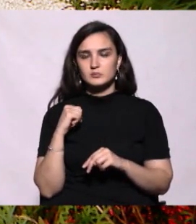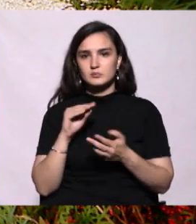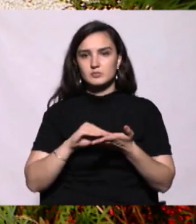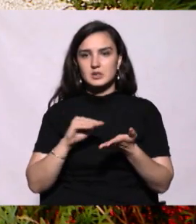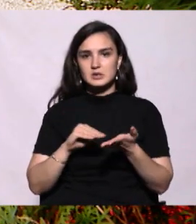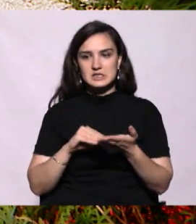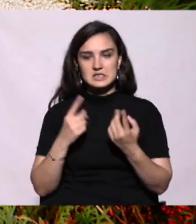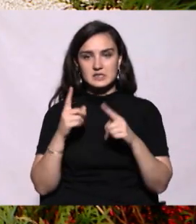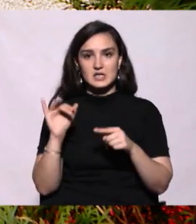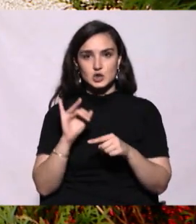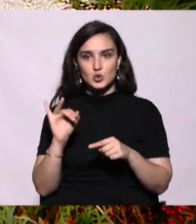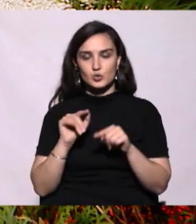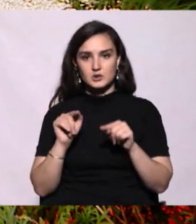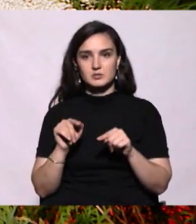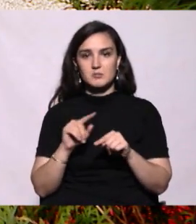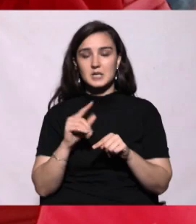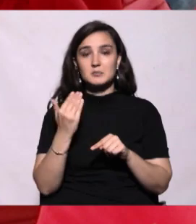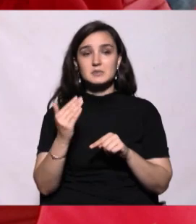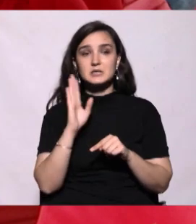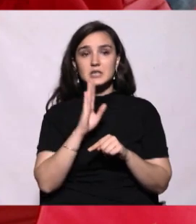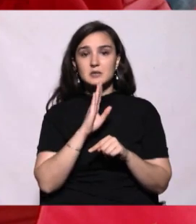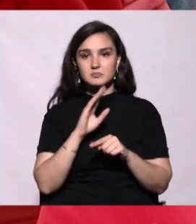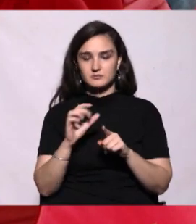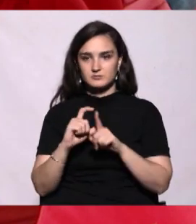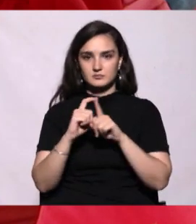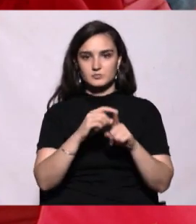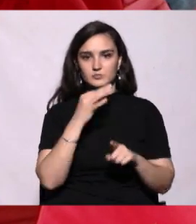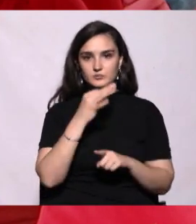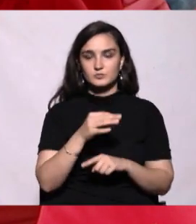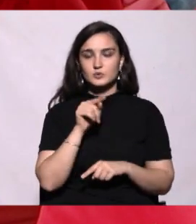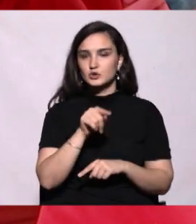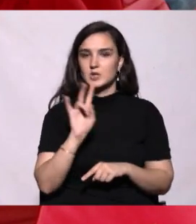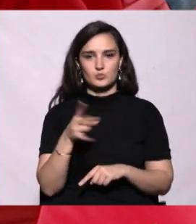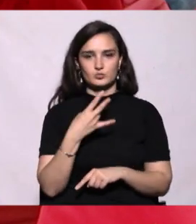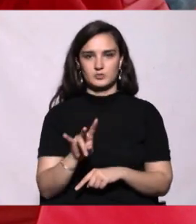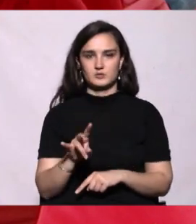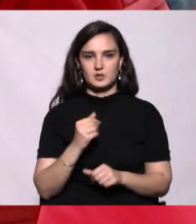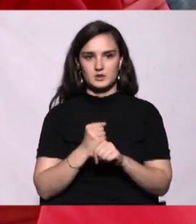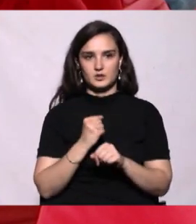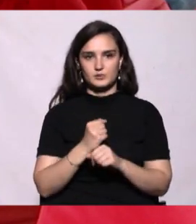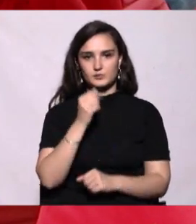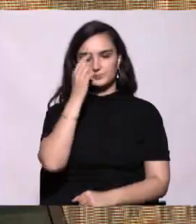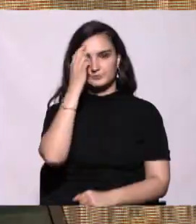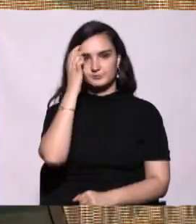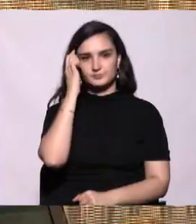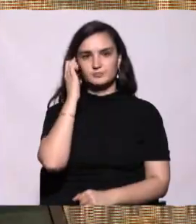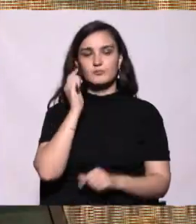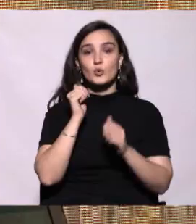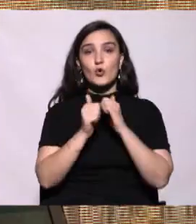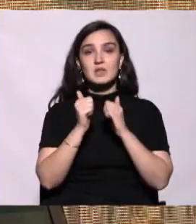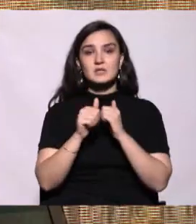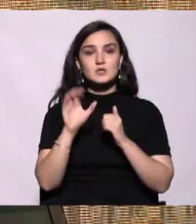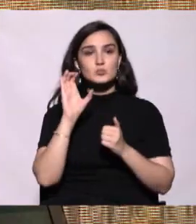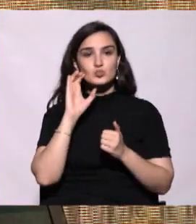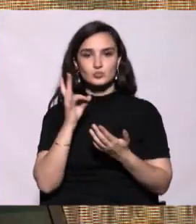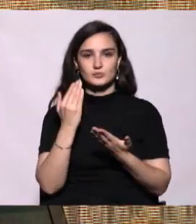writing other stories. But his mother replied that you mustn't. That's why you should always listen